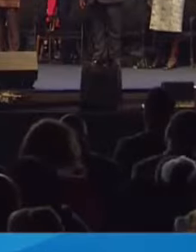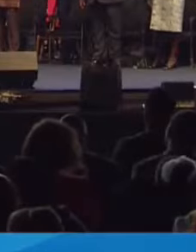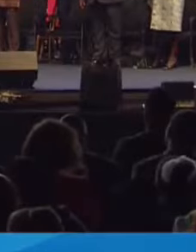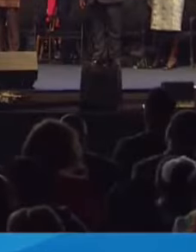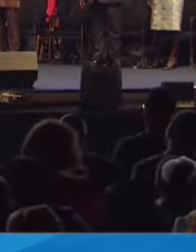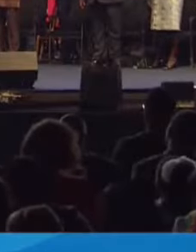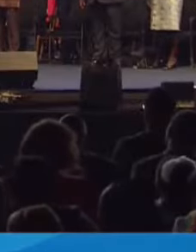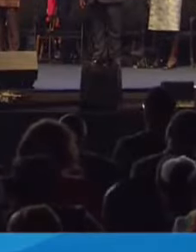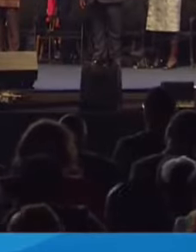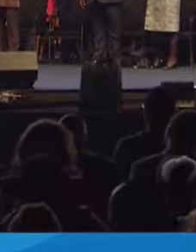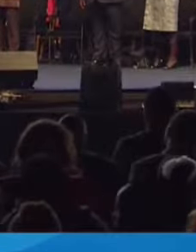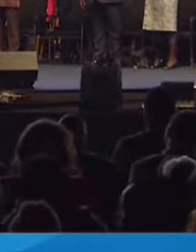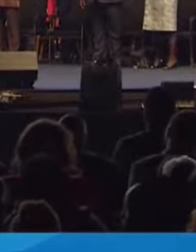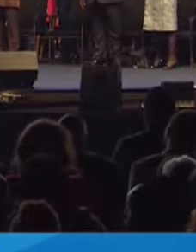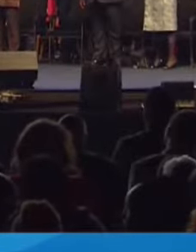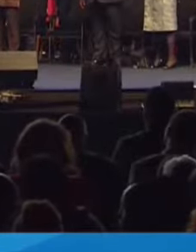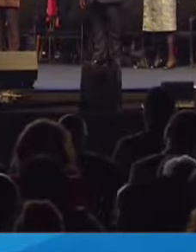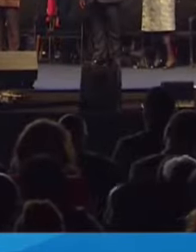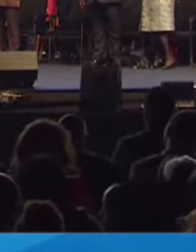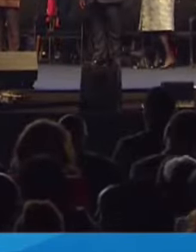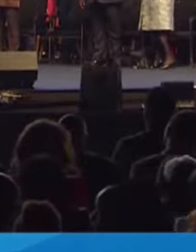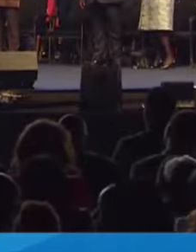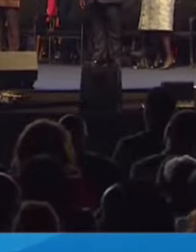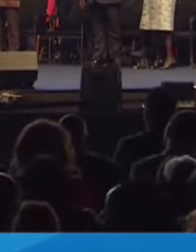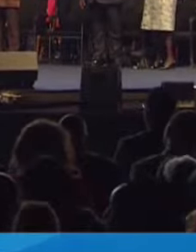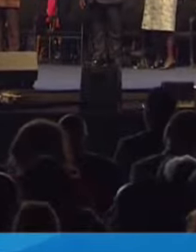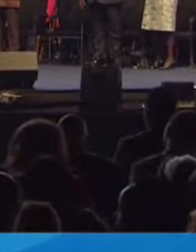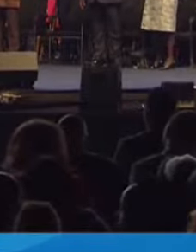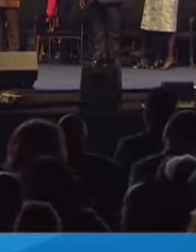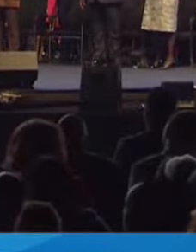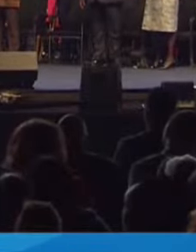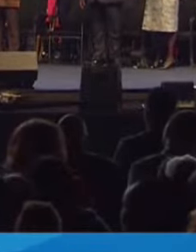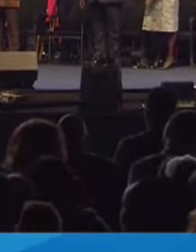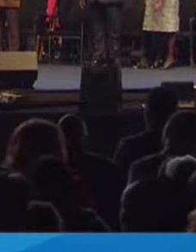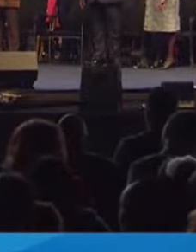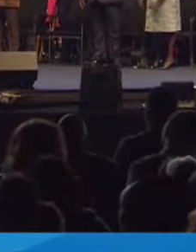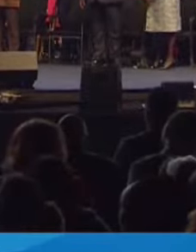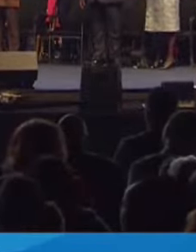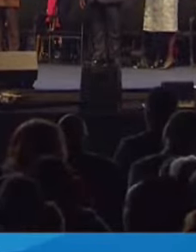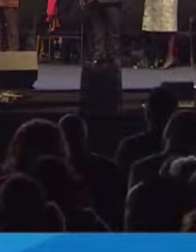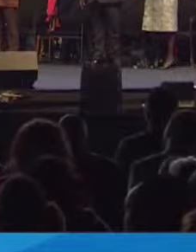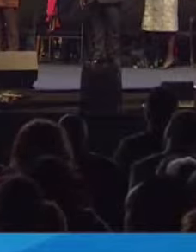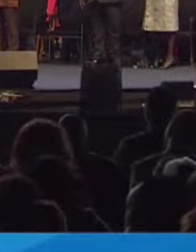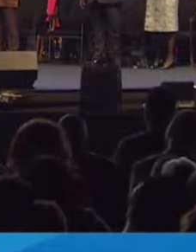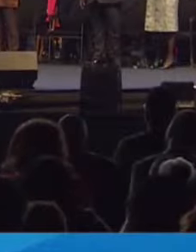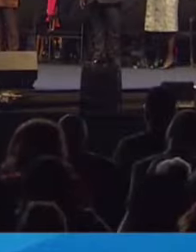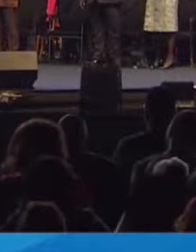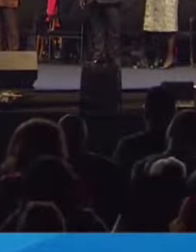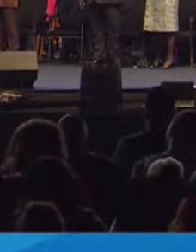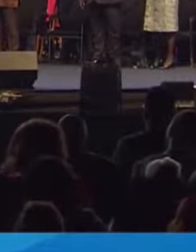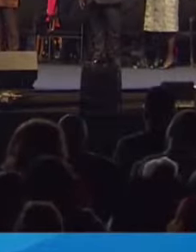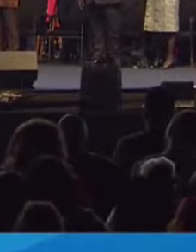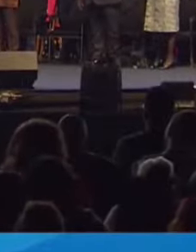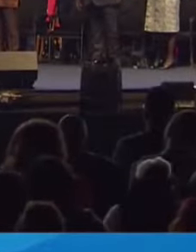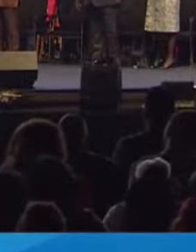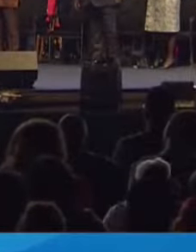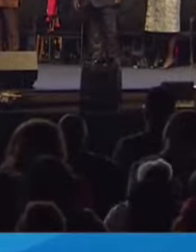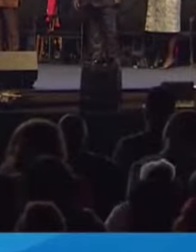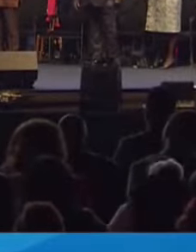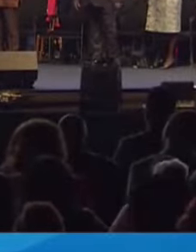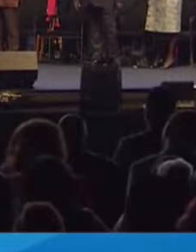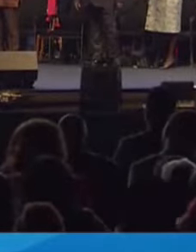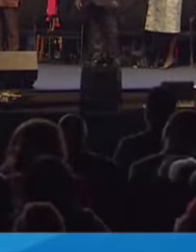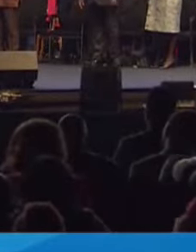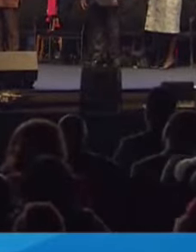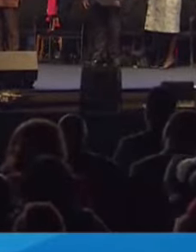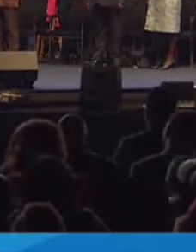Mexico and I gave a seed for the orphans and God allmighty gave me the money for the